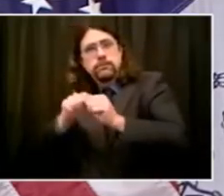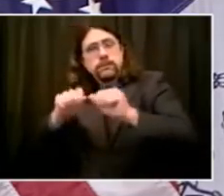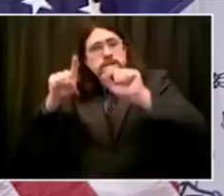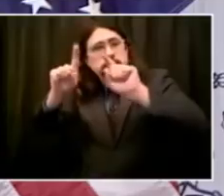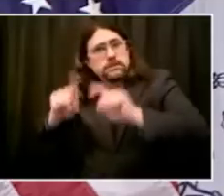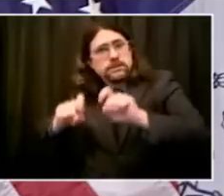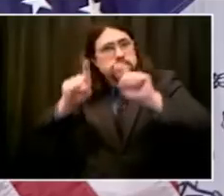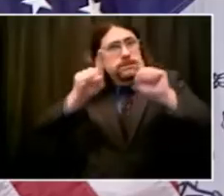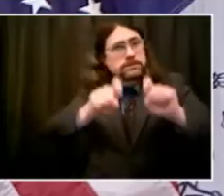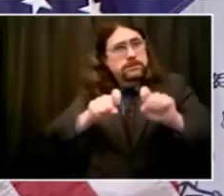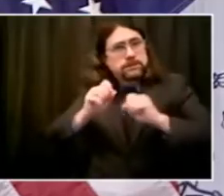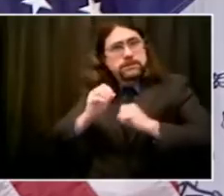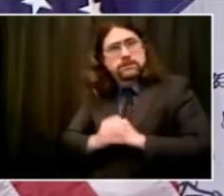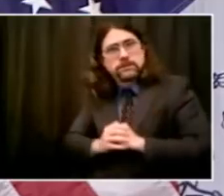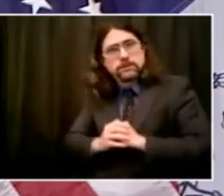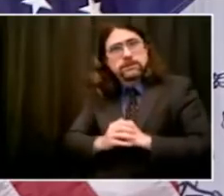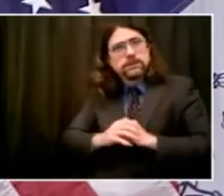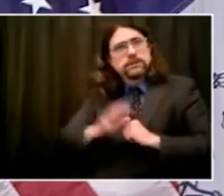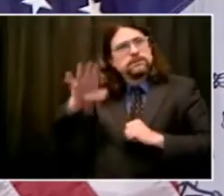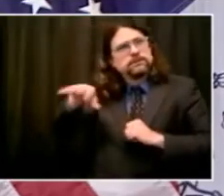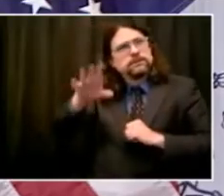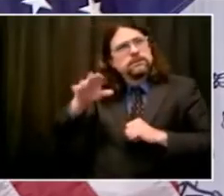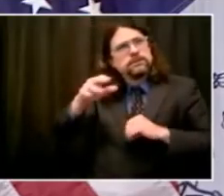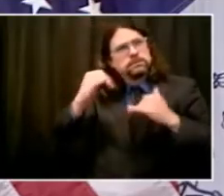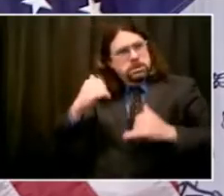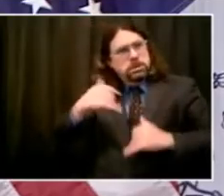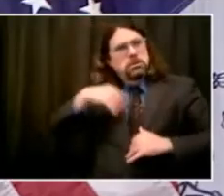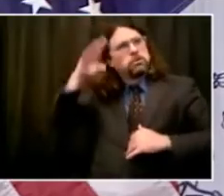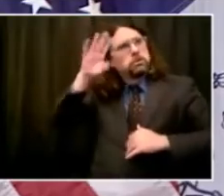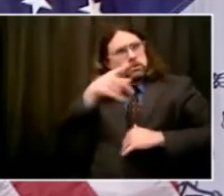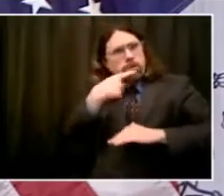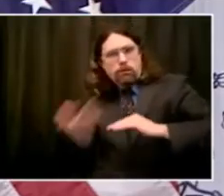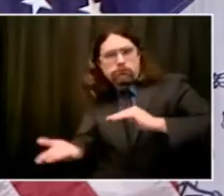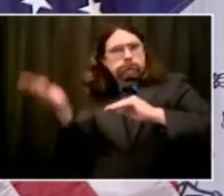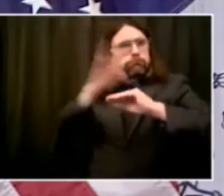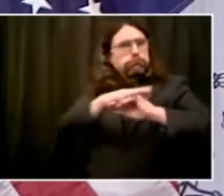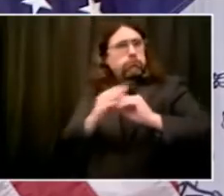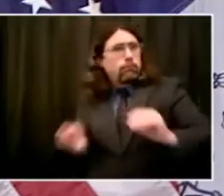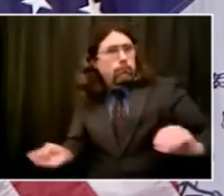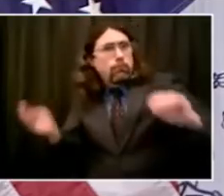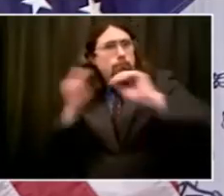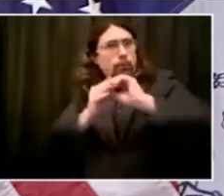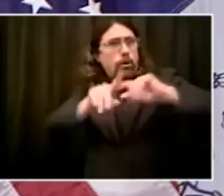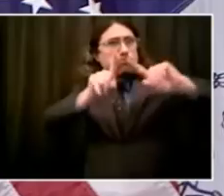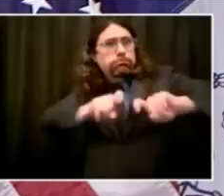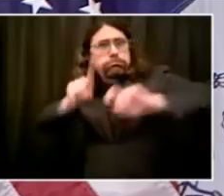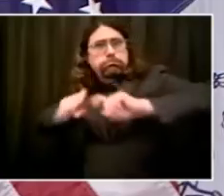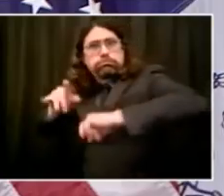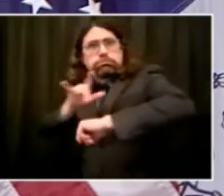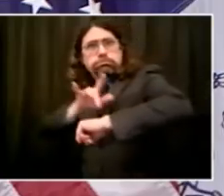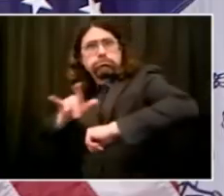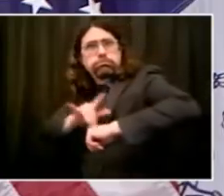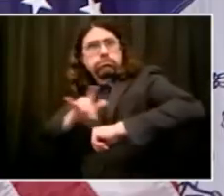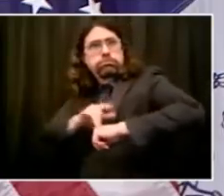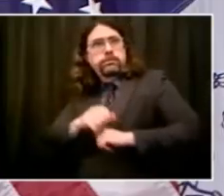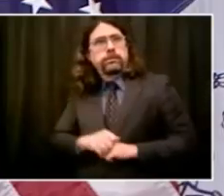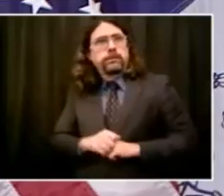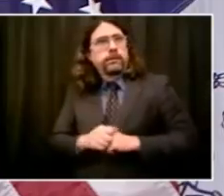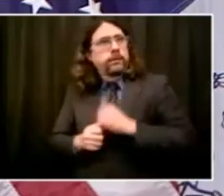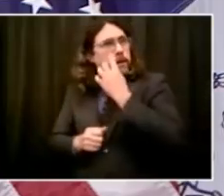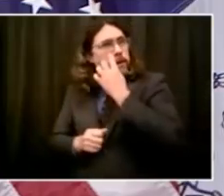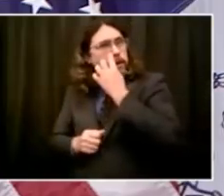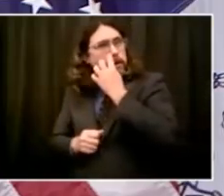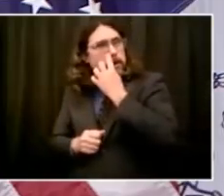concerns indicate that not as many people as you might imagine are taking up the opportunities to be tested diagnostically or